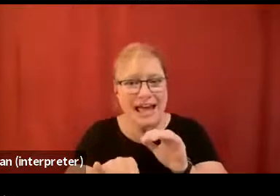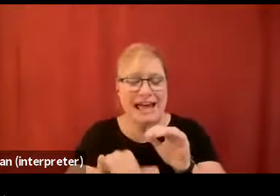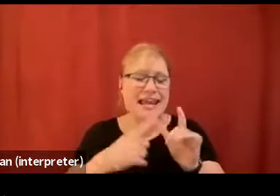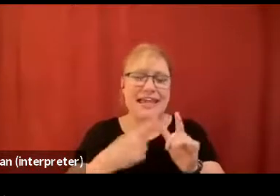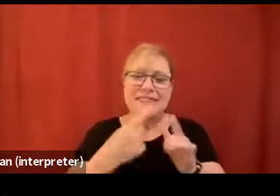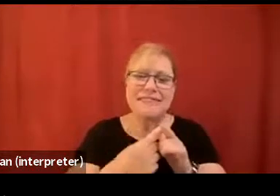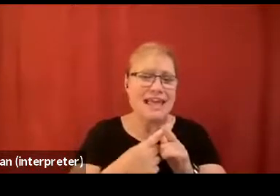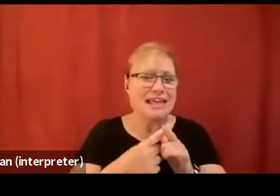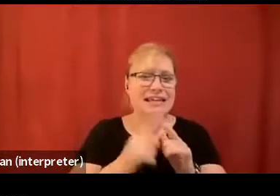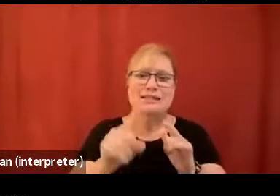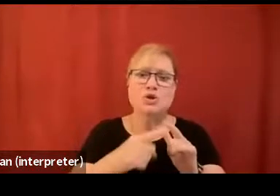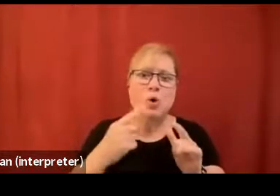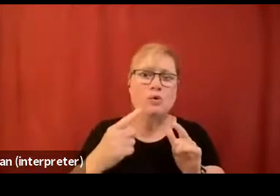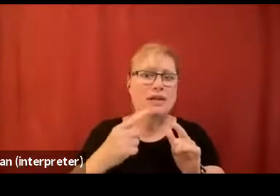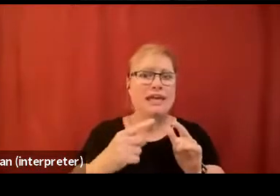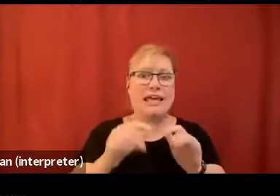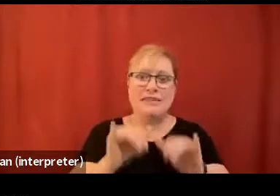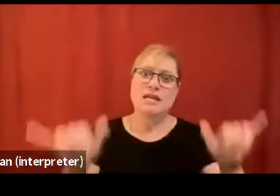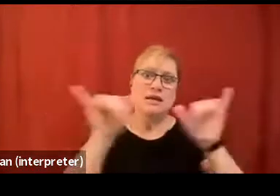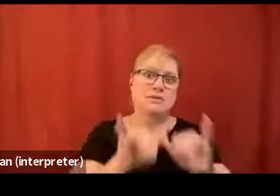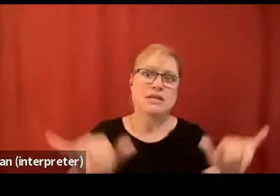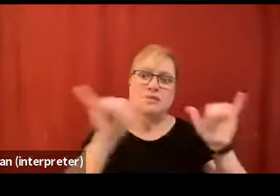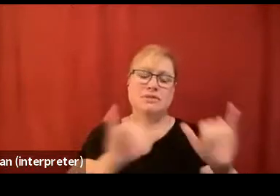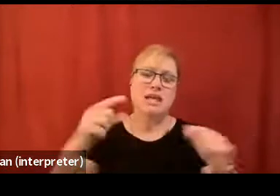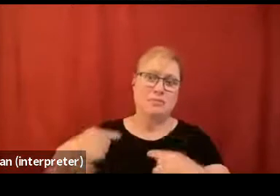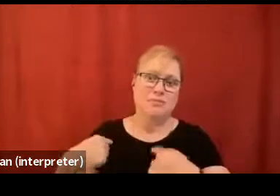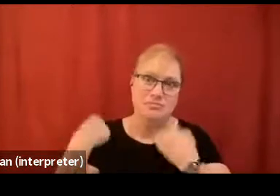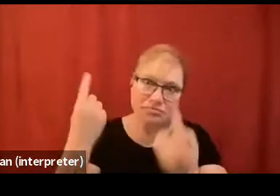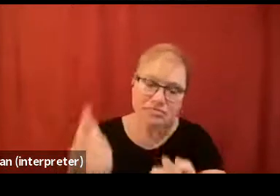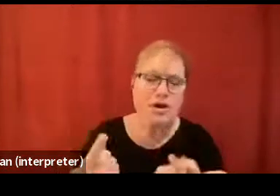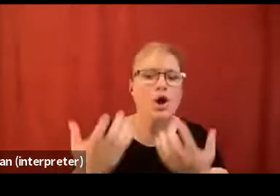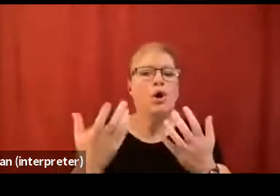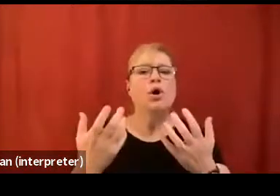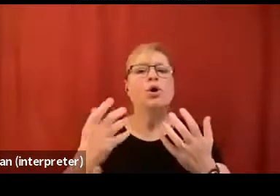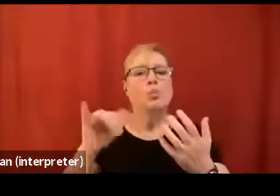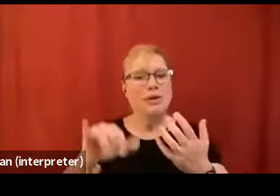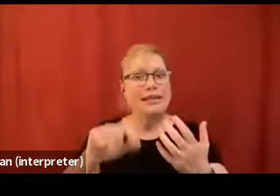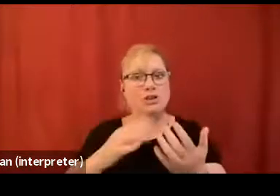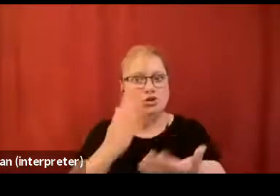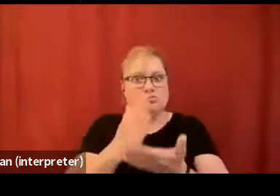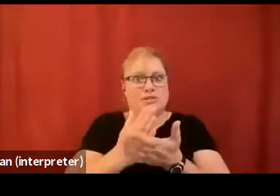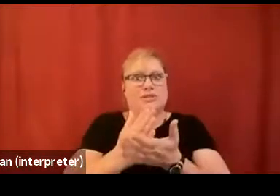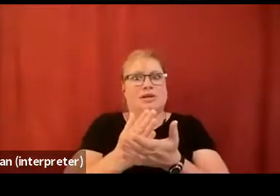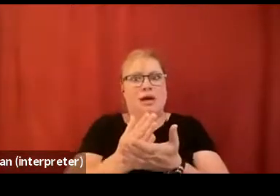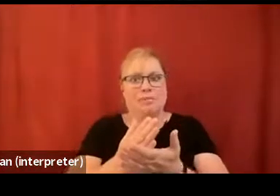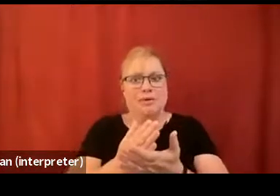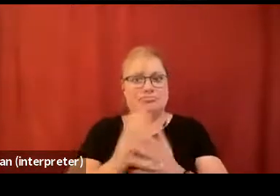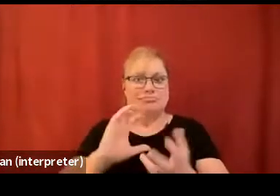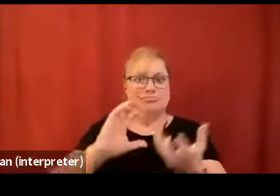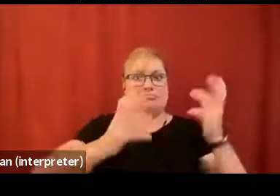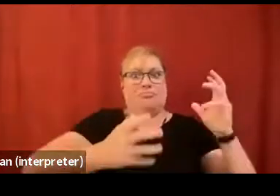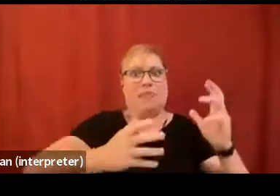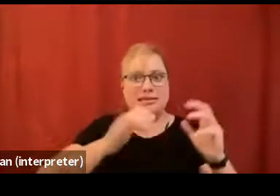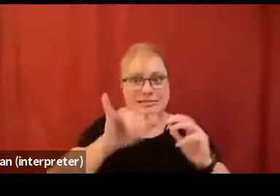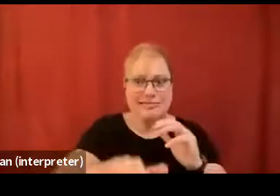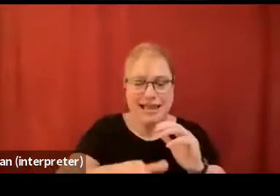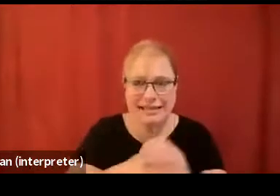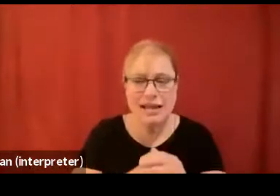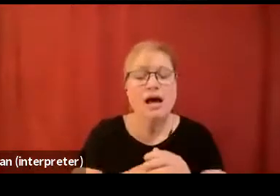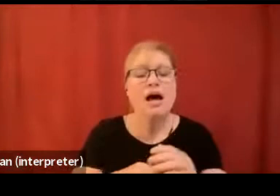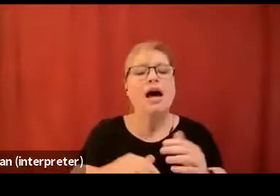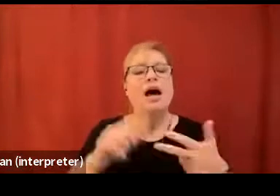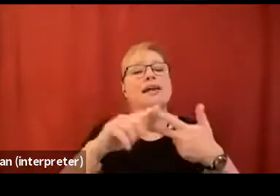sure that we do have the opportunity to disrupt that. I think also the other is training and capacity.